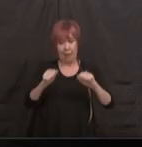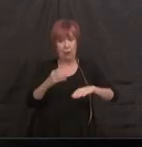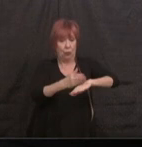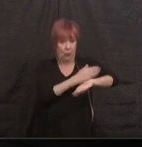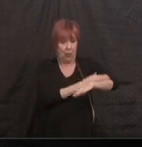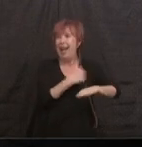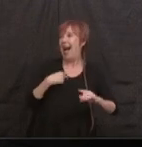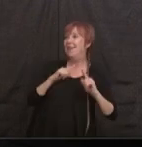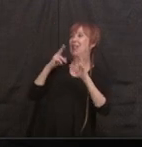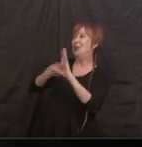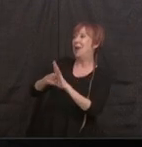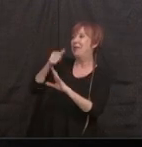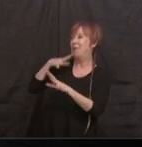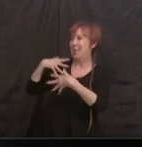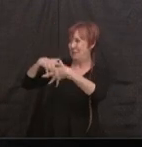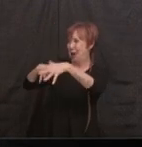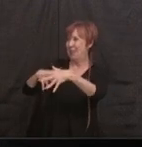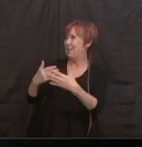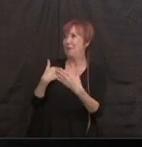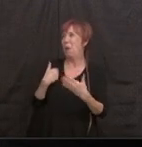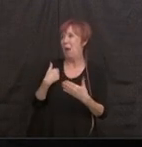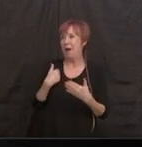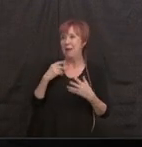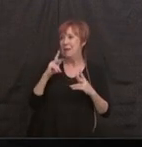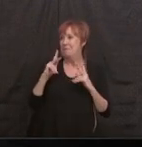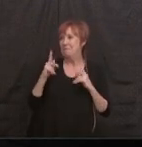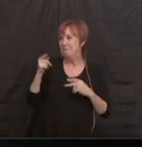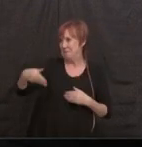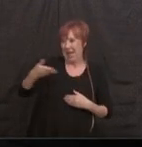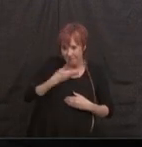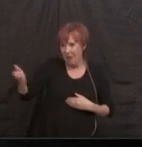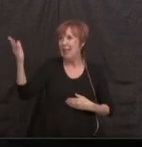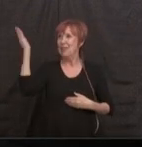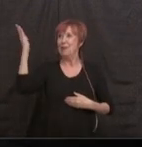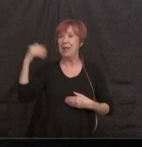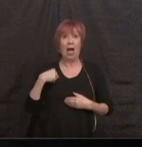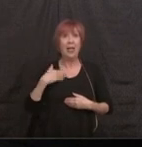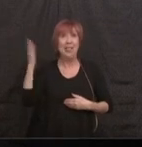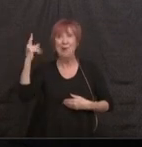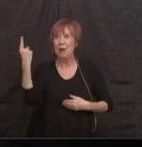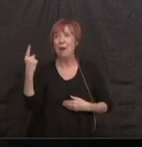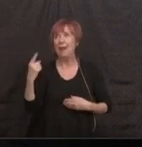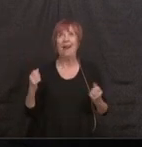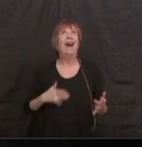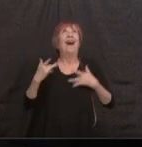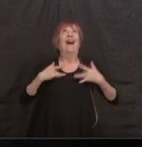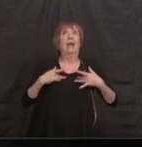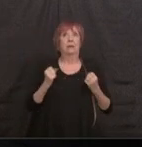marches before I was ever asked to speak at one of them. I spoke at one of them. It was really thrilling and terrifying.